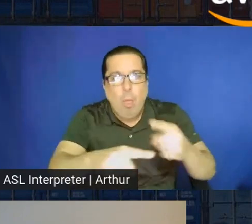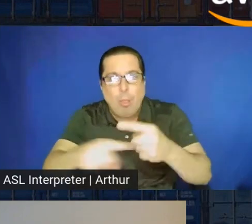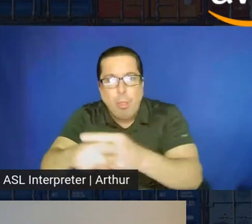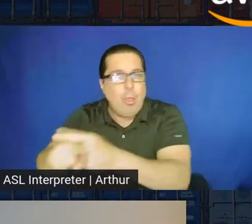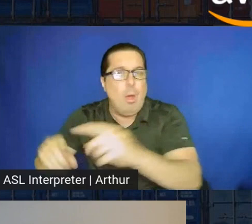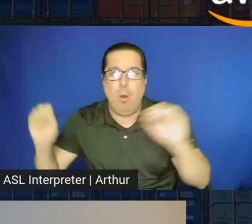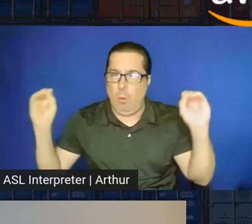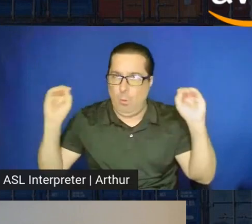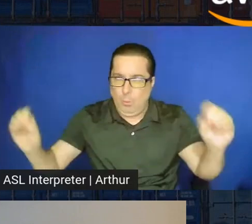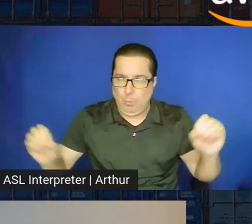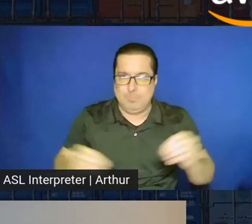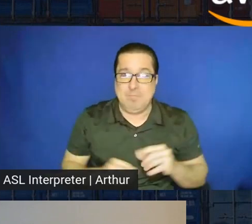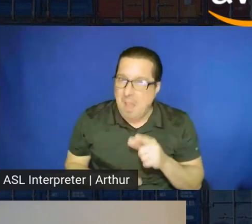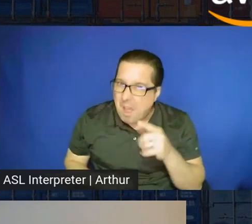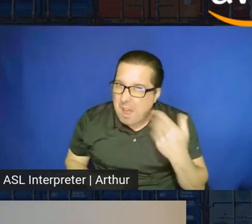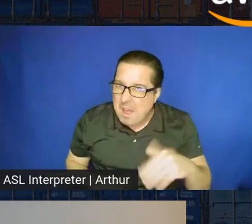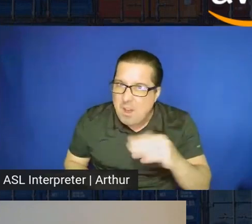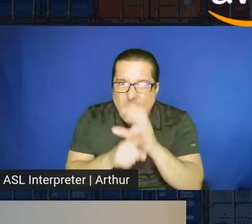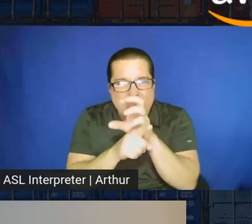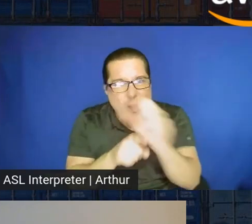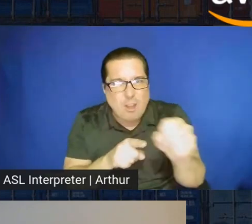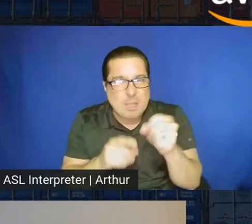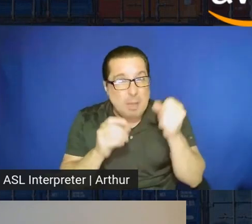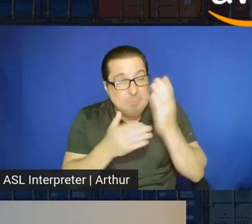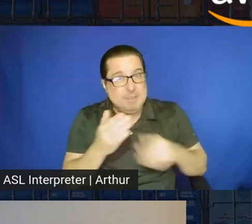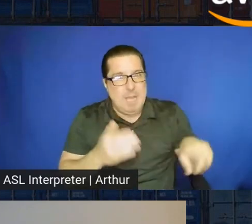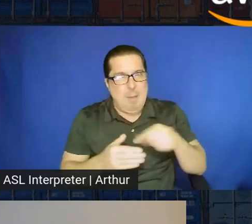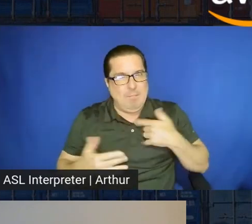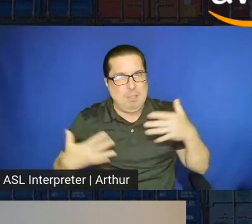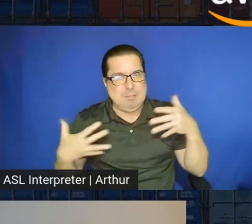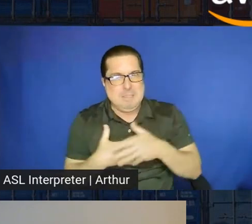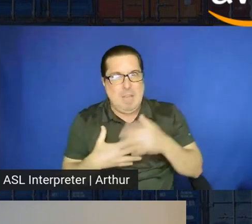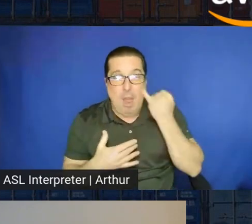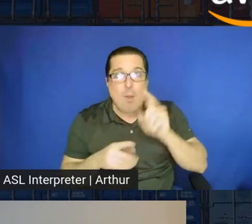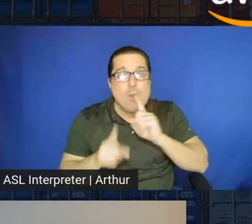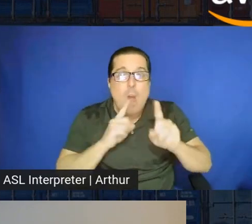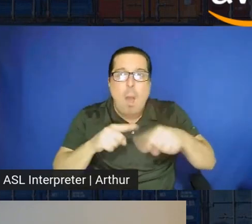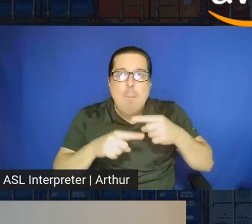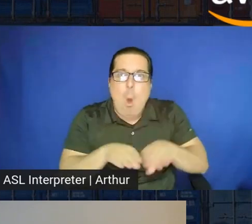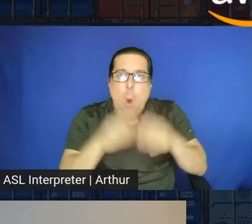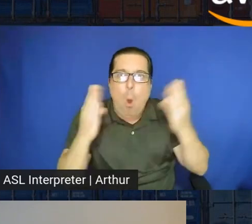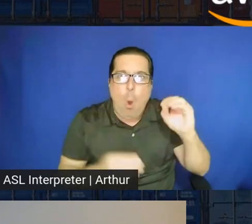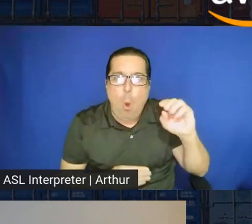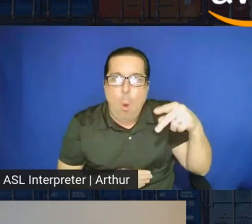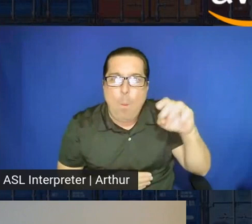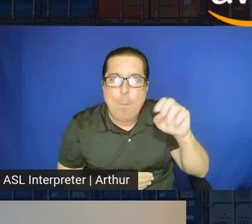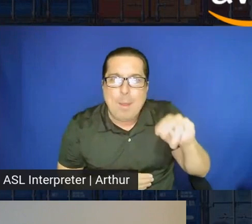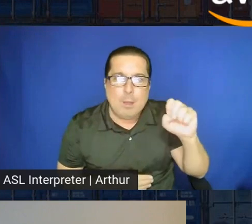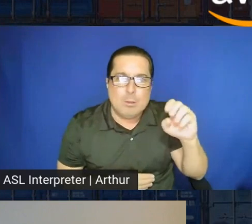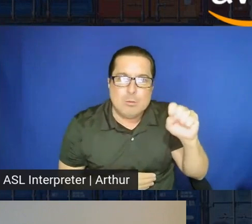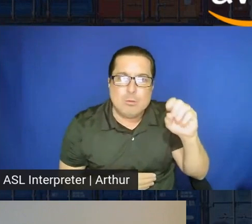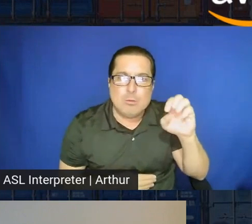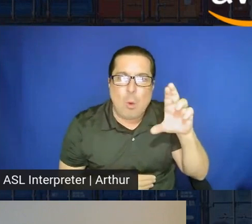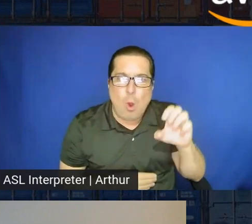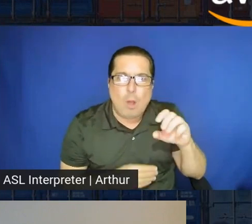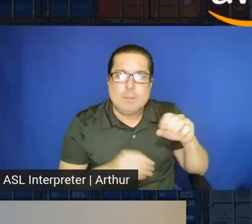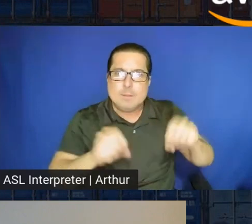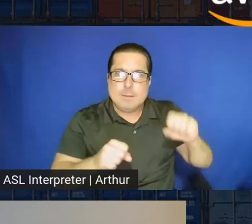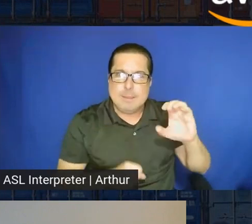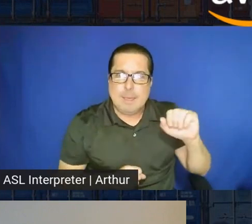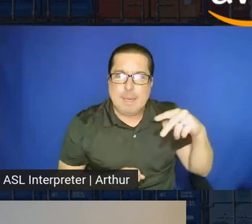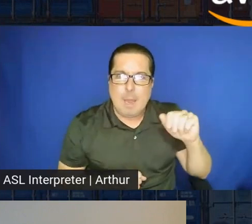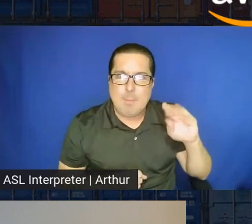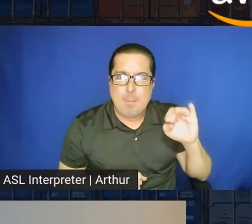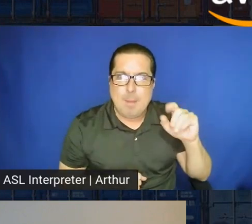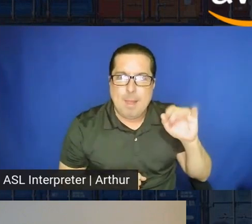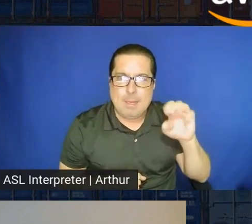they get a little bit scared when we talk about open source capabilities and solutions that might not be fully